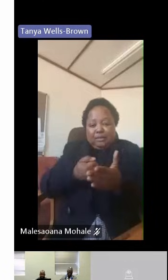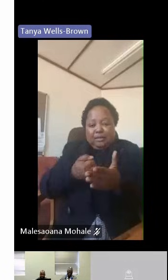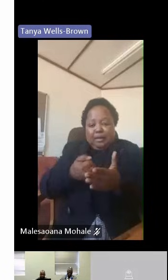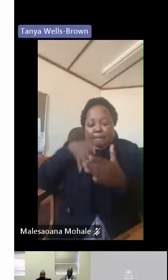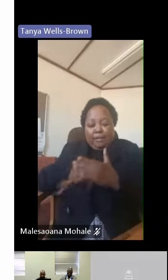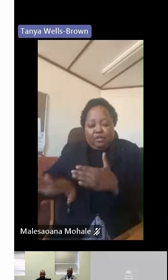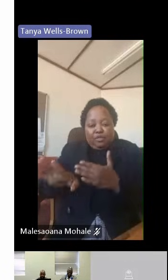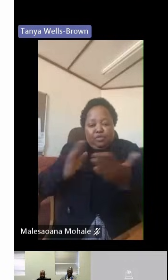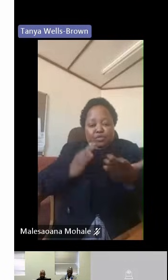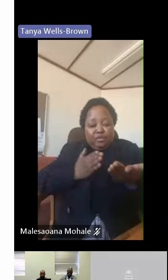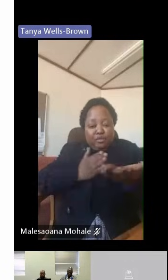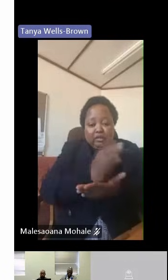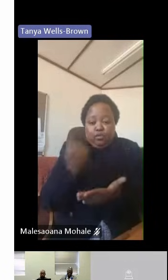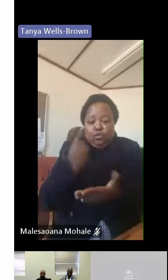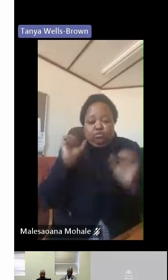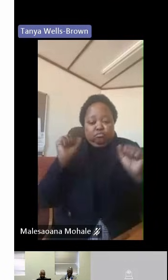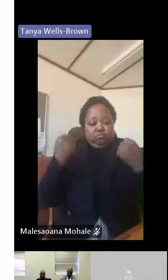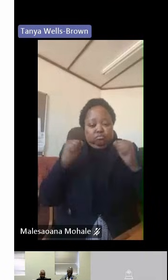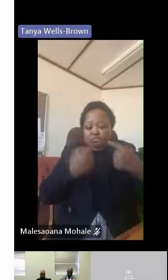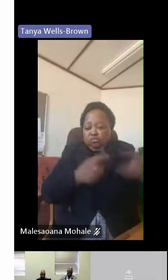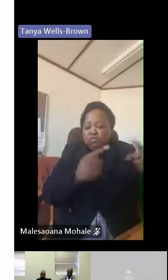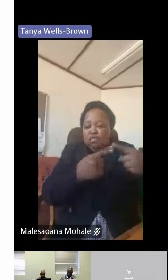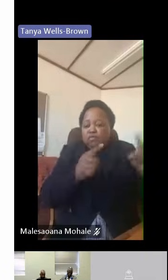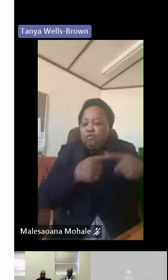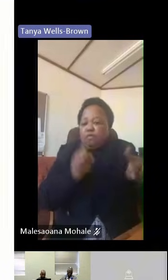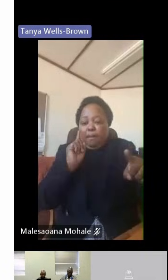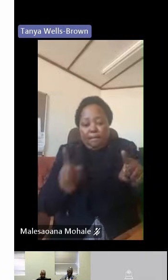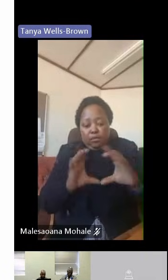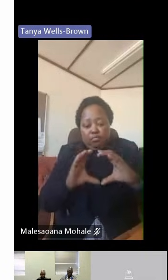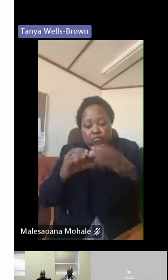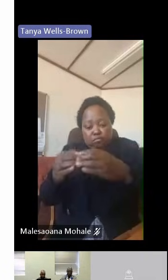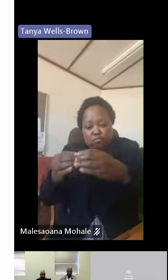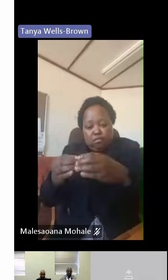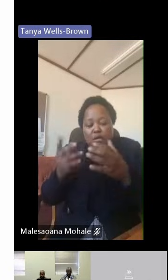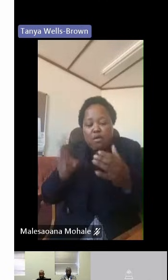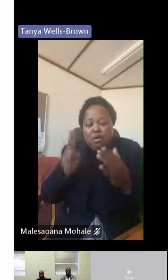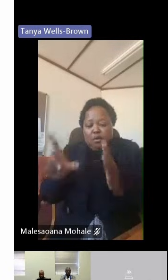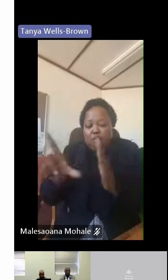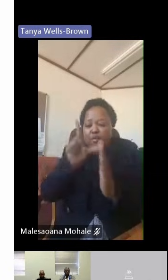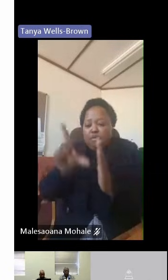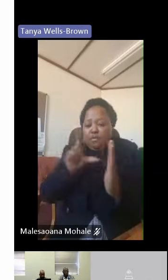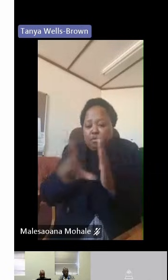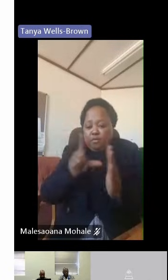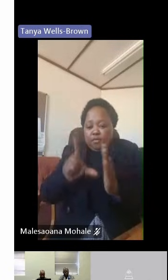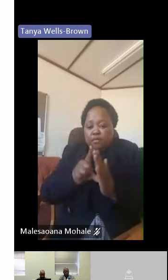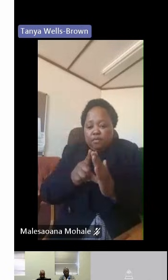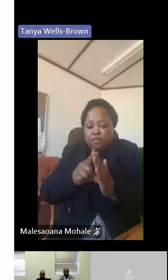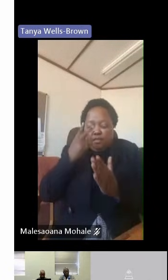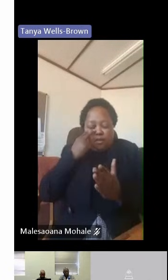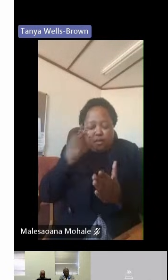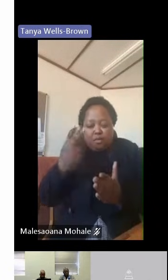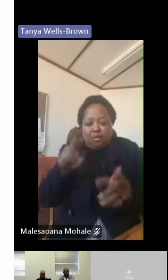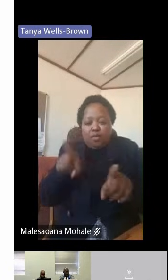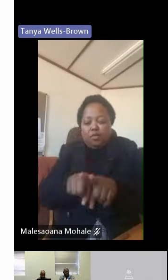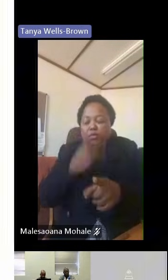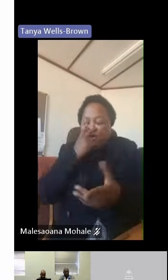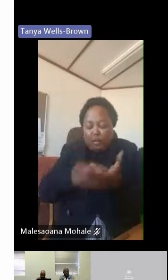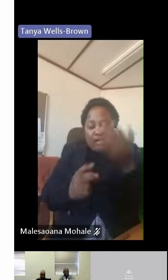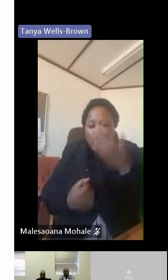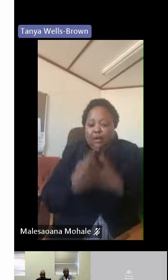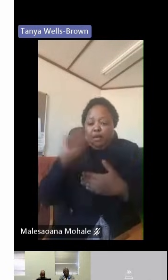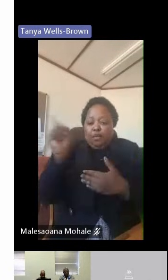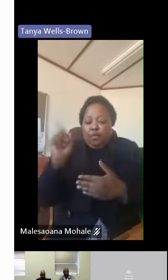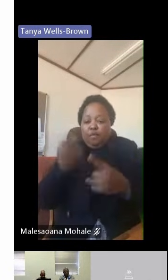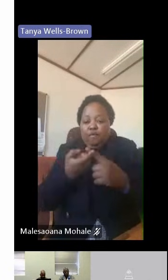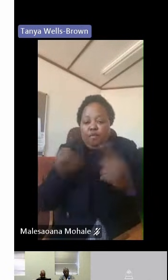to look at that from a detailed legislative perspective, but what actually needs to happen from a pragmatic perspective,